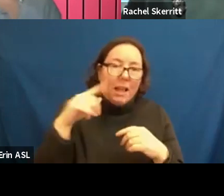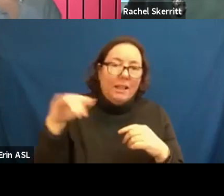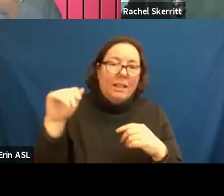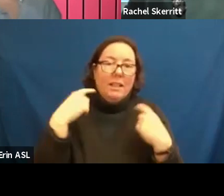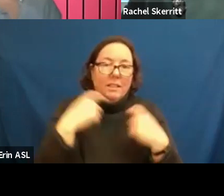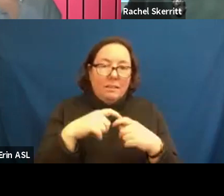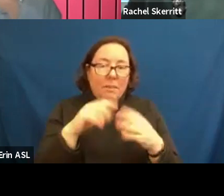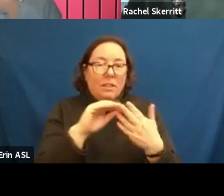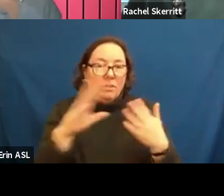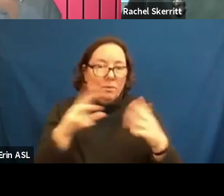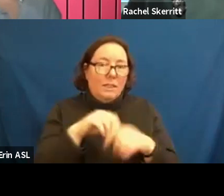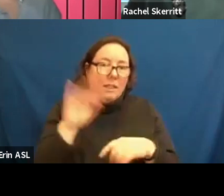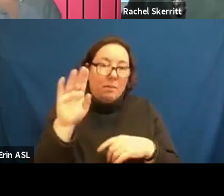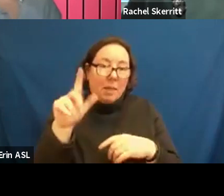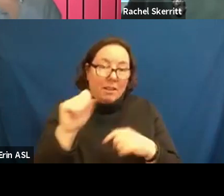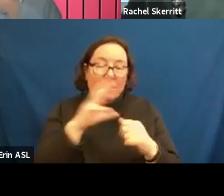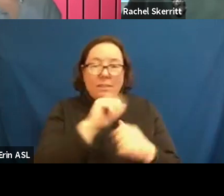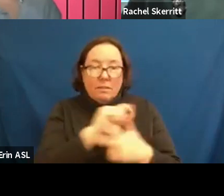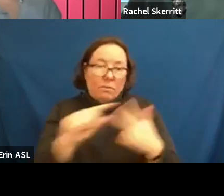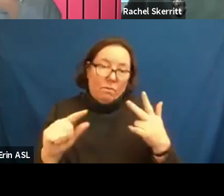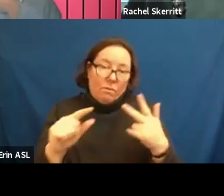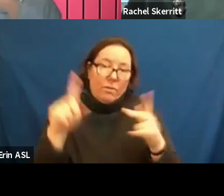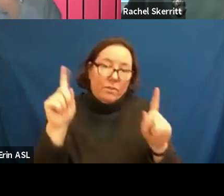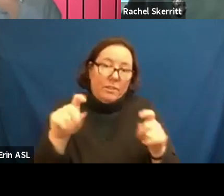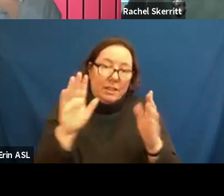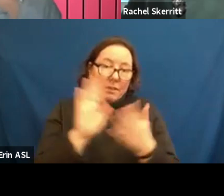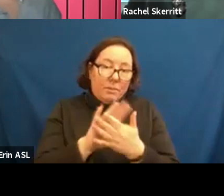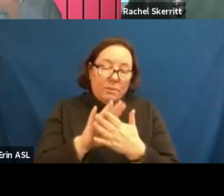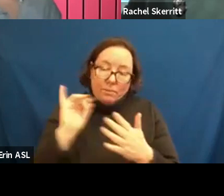all the exam schools, a goal we all share. Thank you.